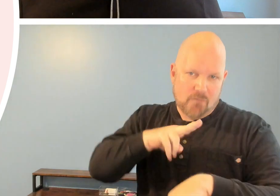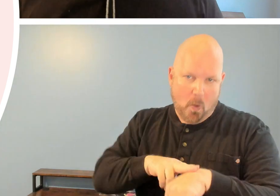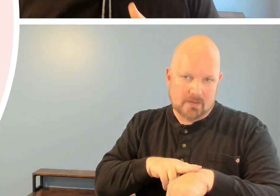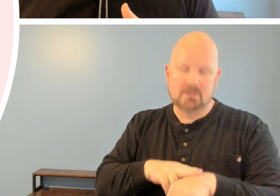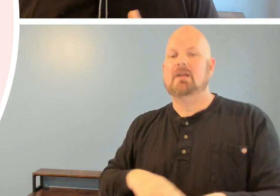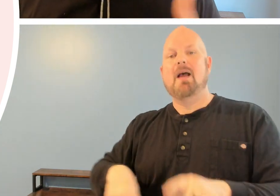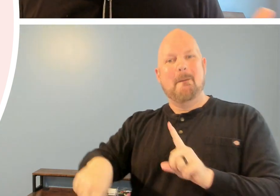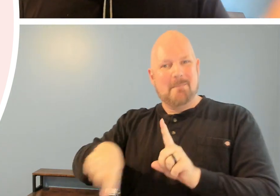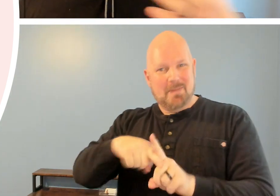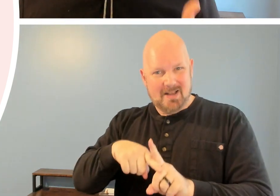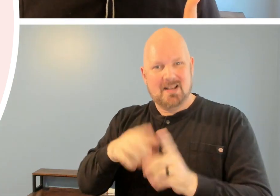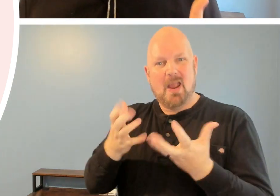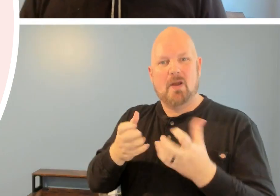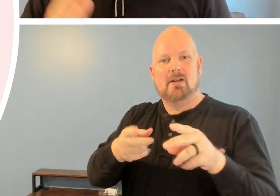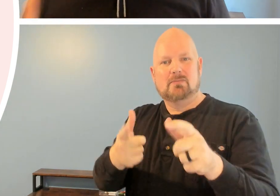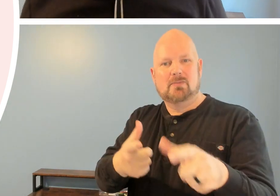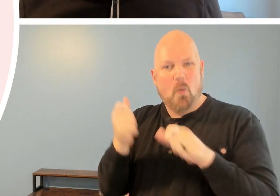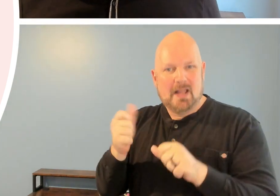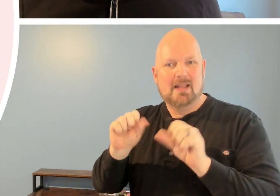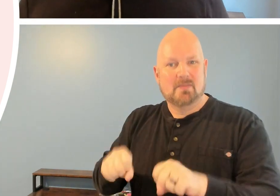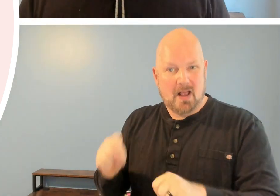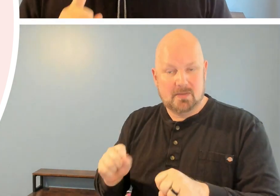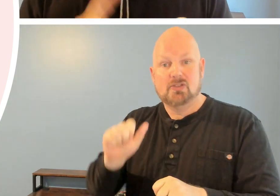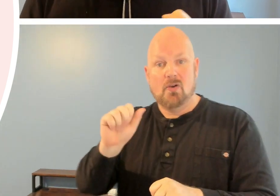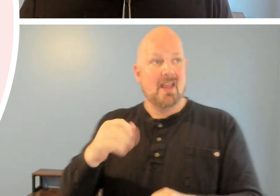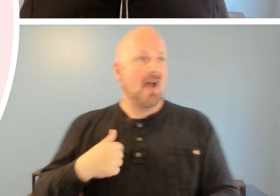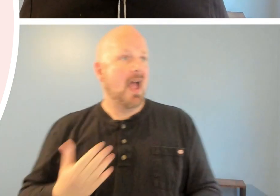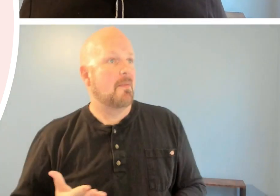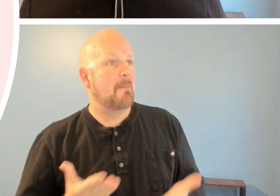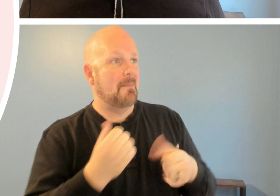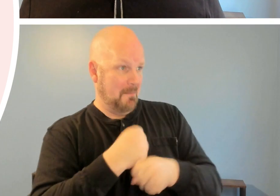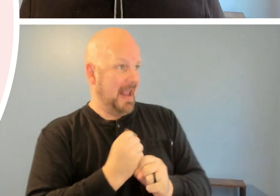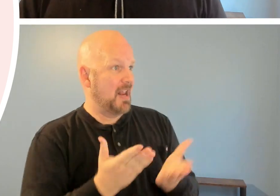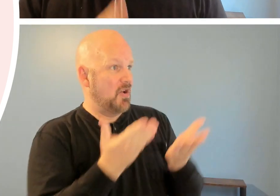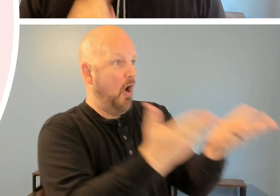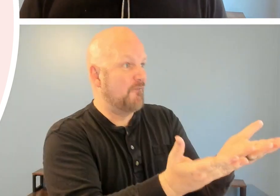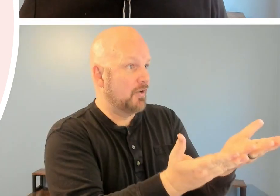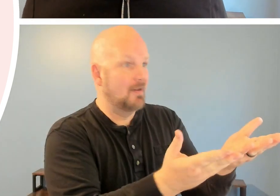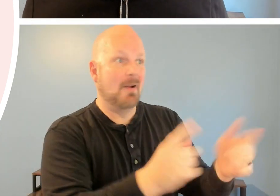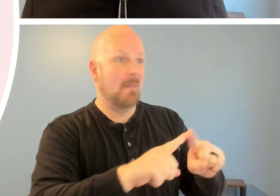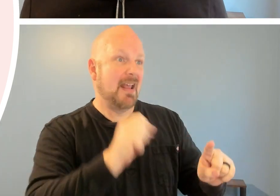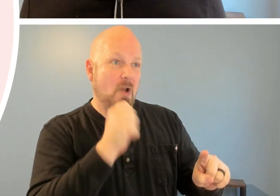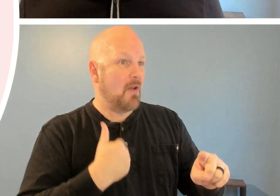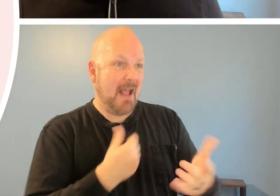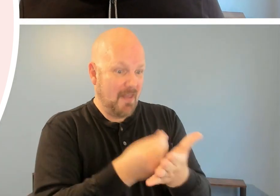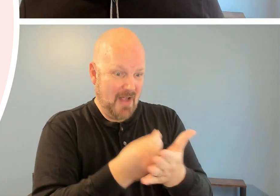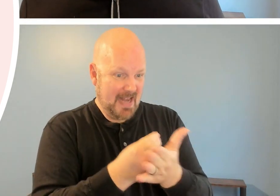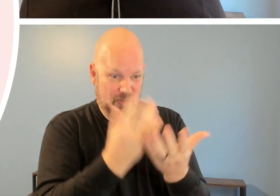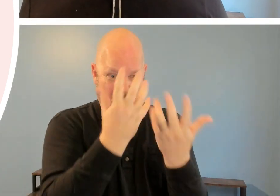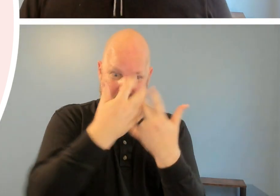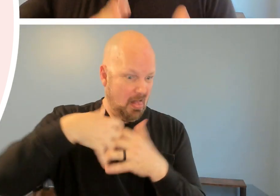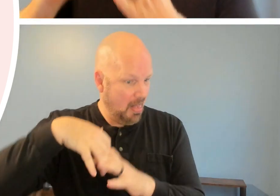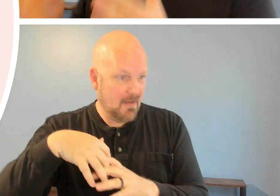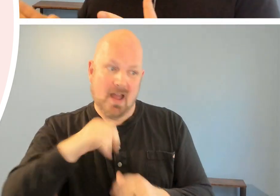possible. So if you come to them and you've made an offer, but you don't have the financial stuff worked out, you don't have all the details worked out,